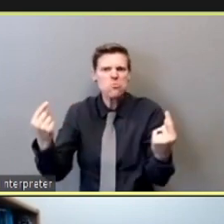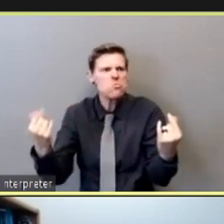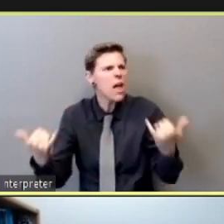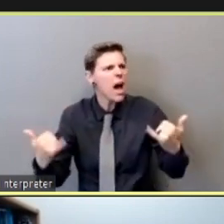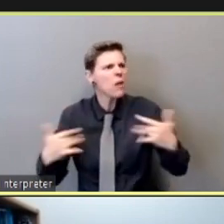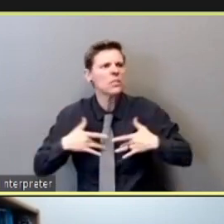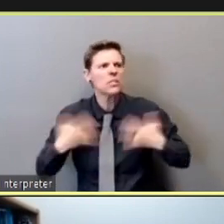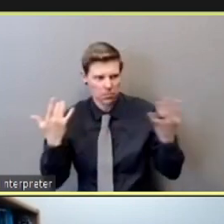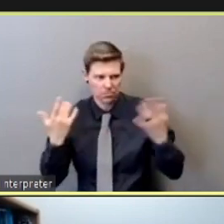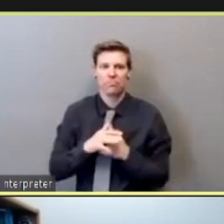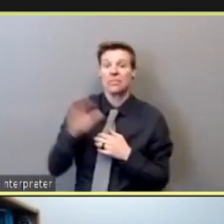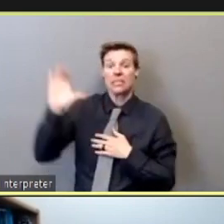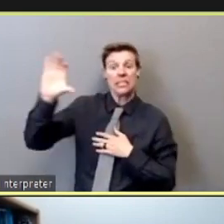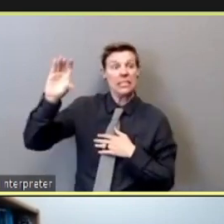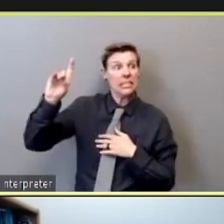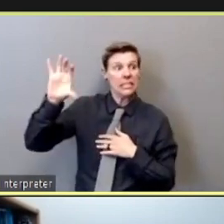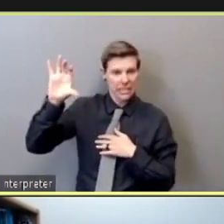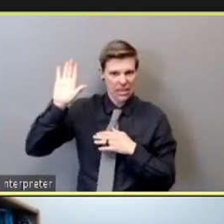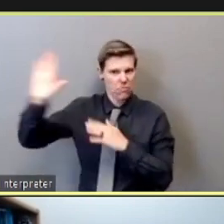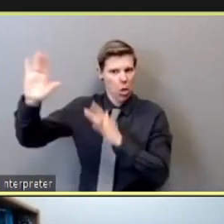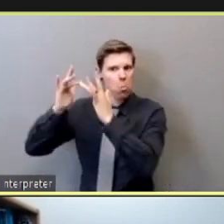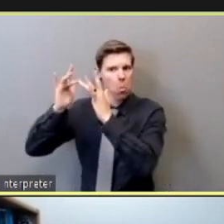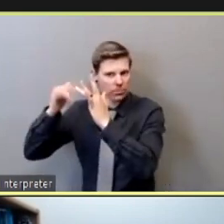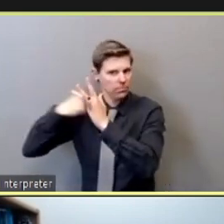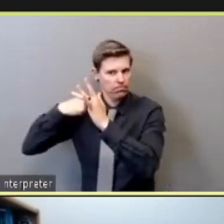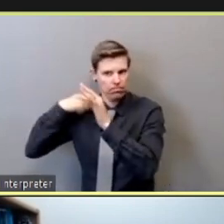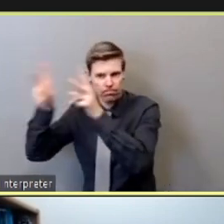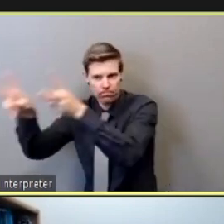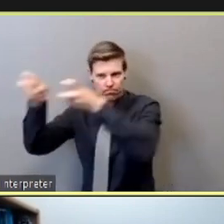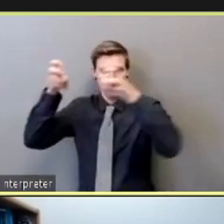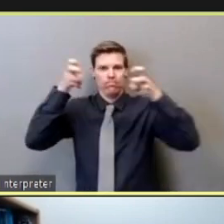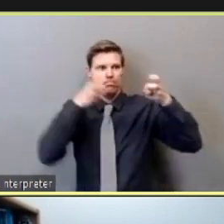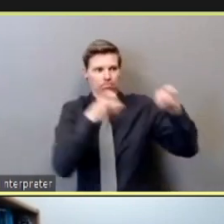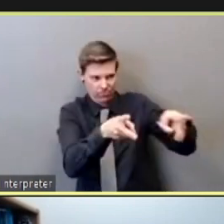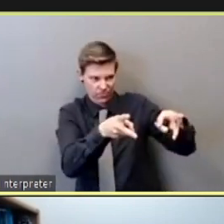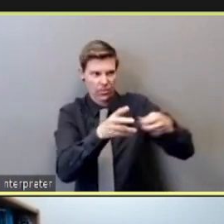data tracker, which I think is quite